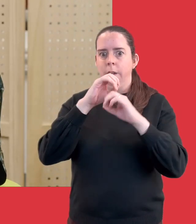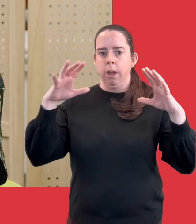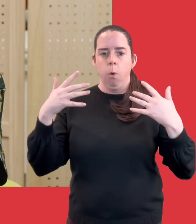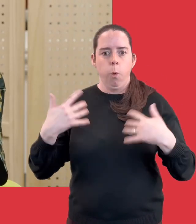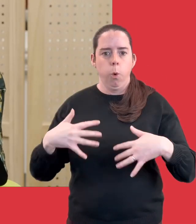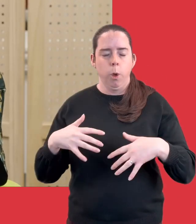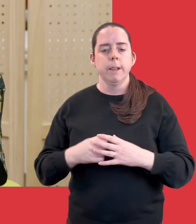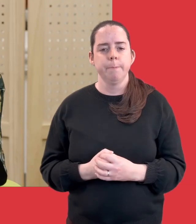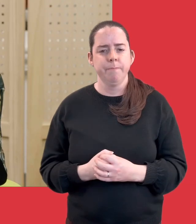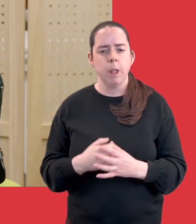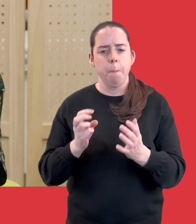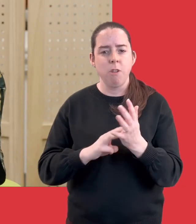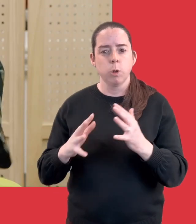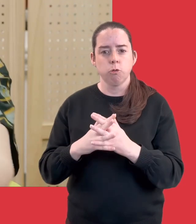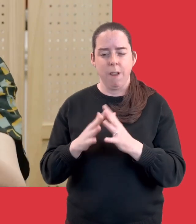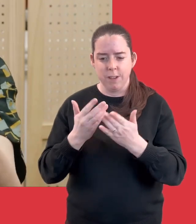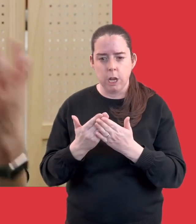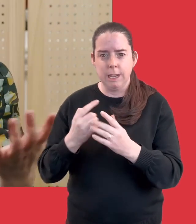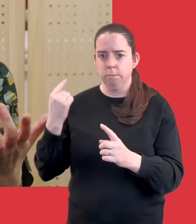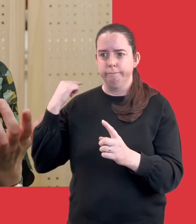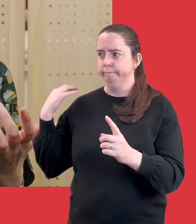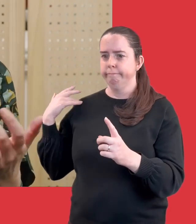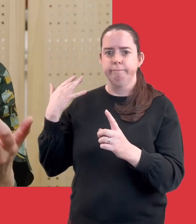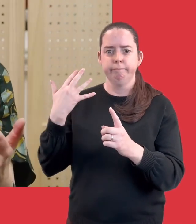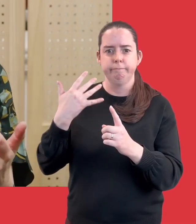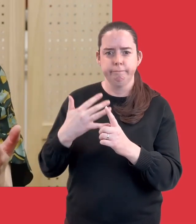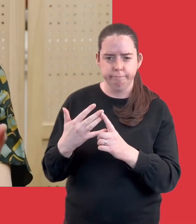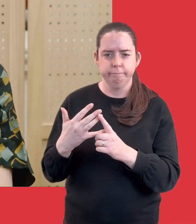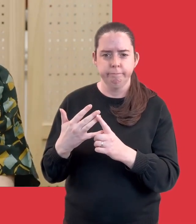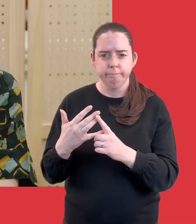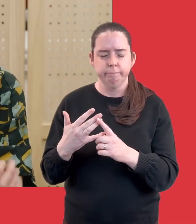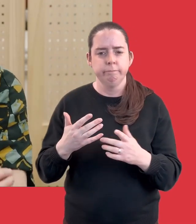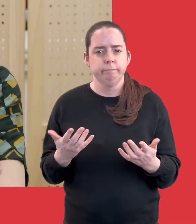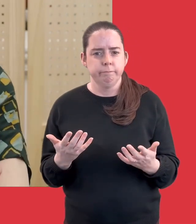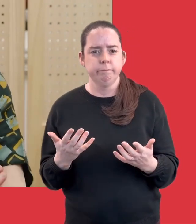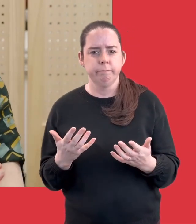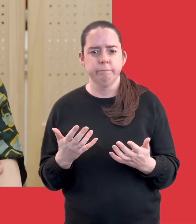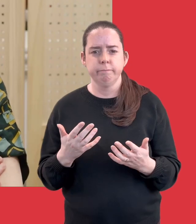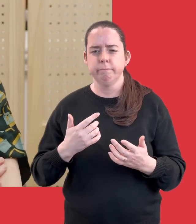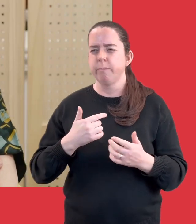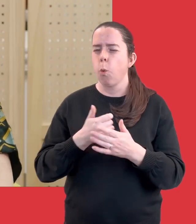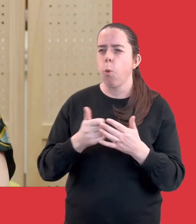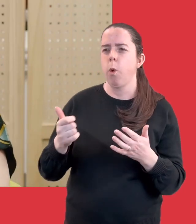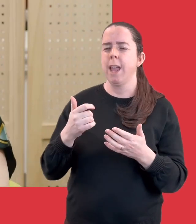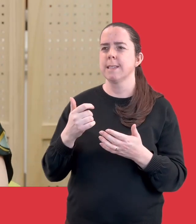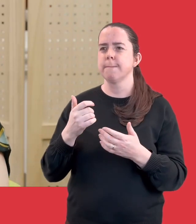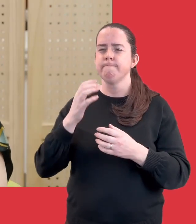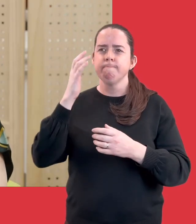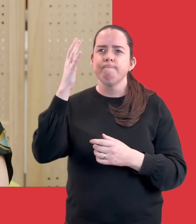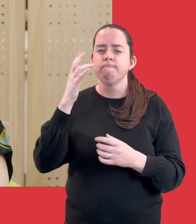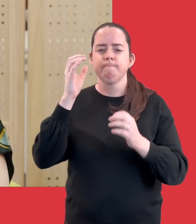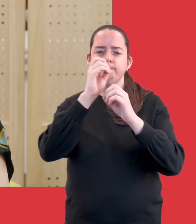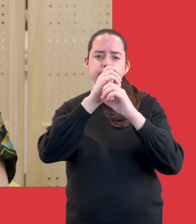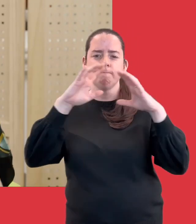idea. Since studying about Mary Wollstonecraft all those years ago, she'd always